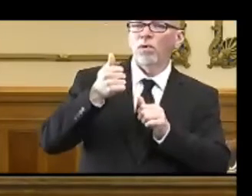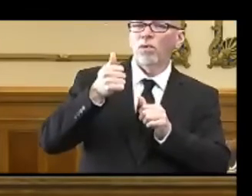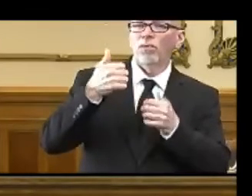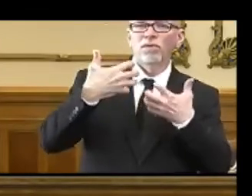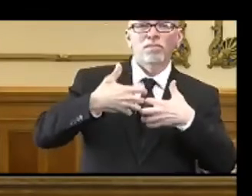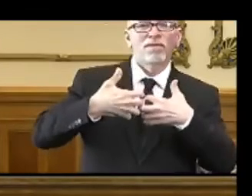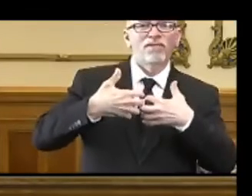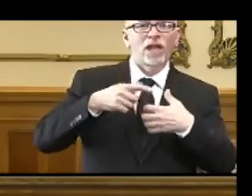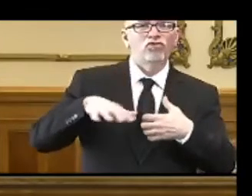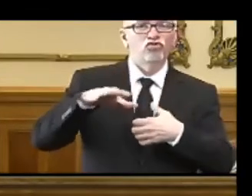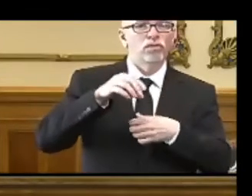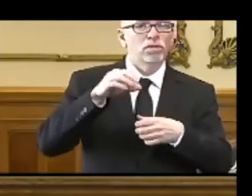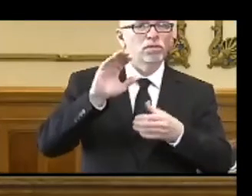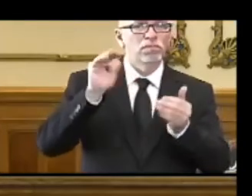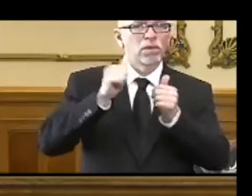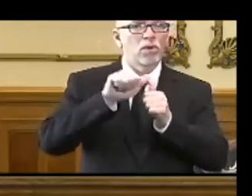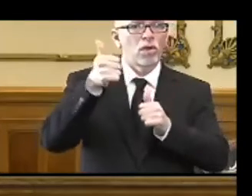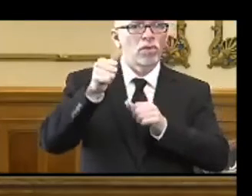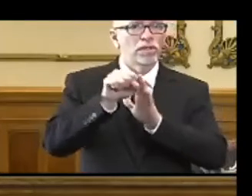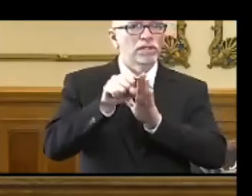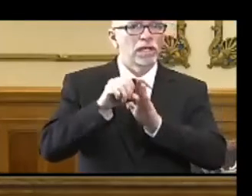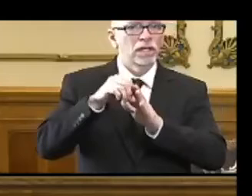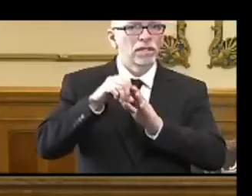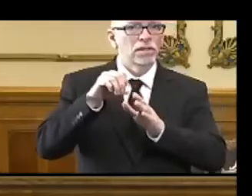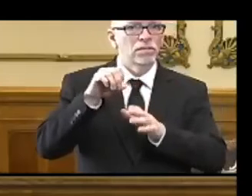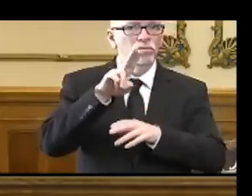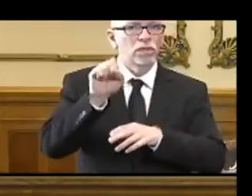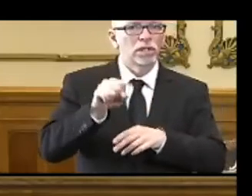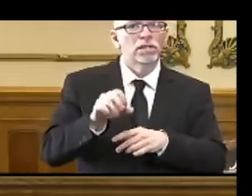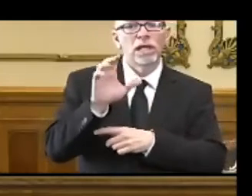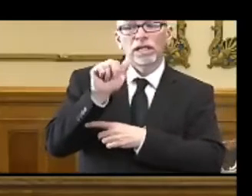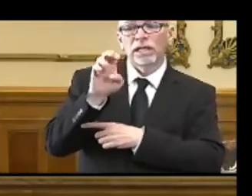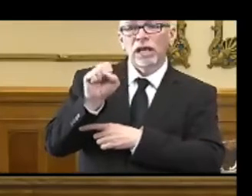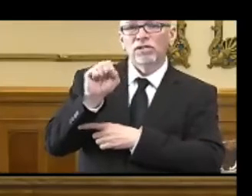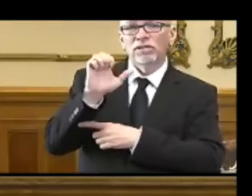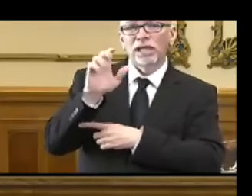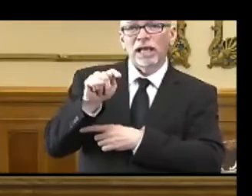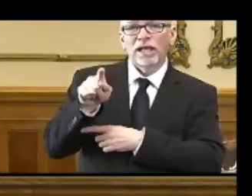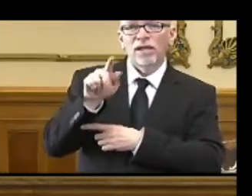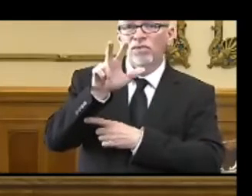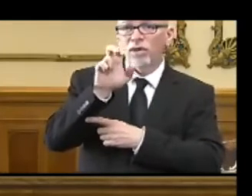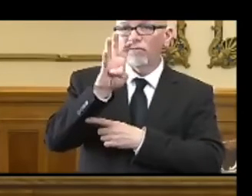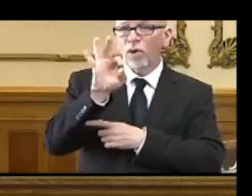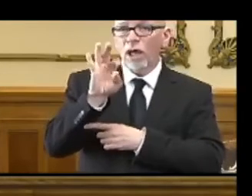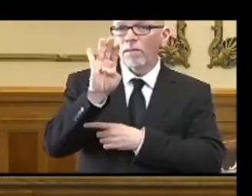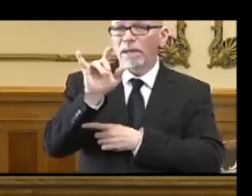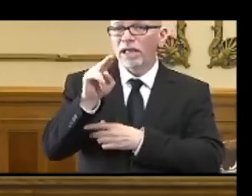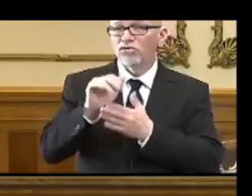manufacturing anywhere in the country. And I think that the CARES Act, $349